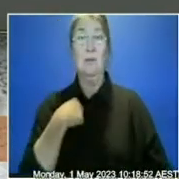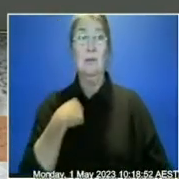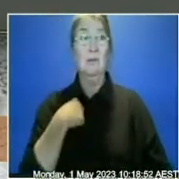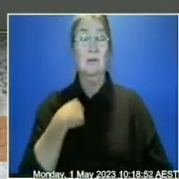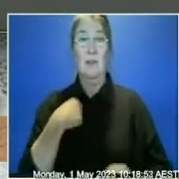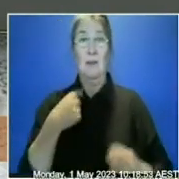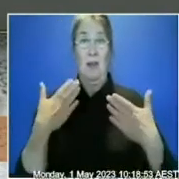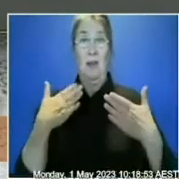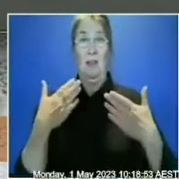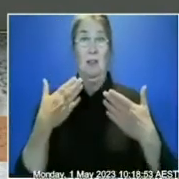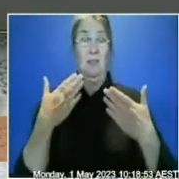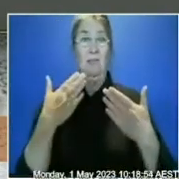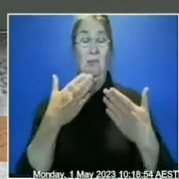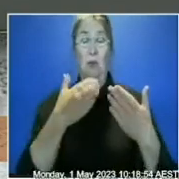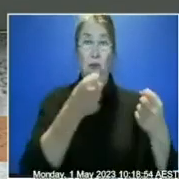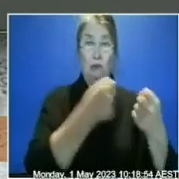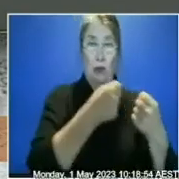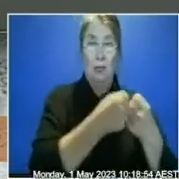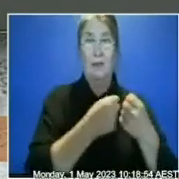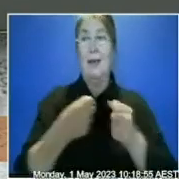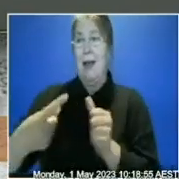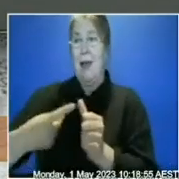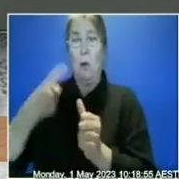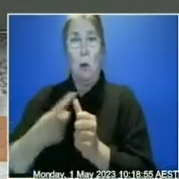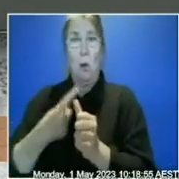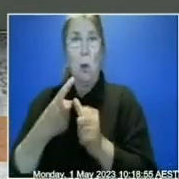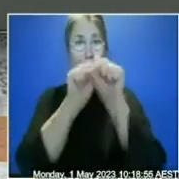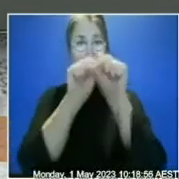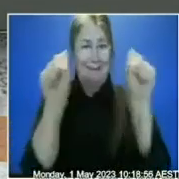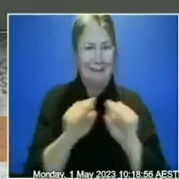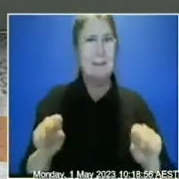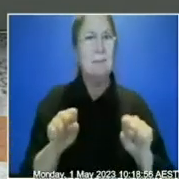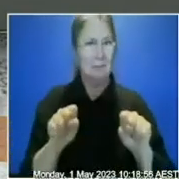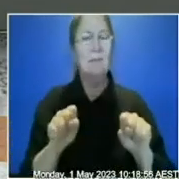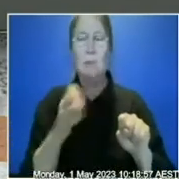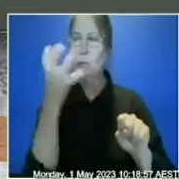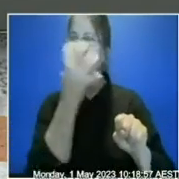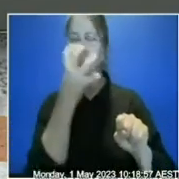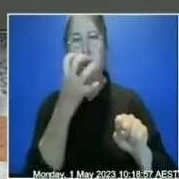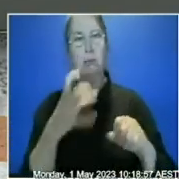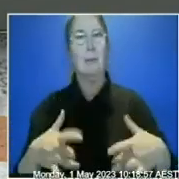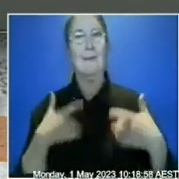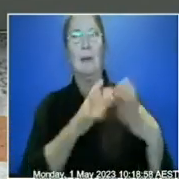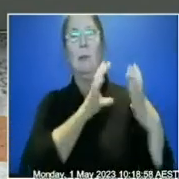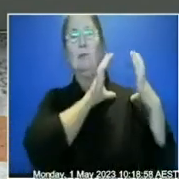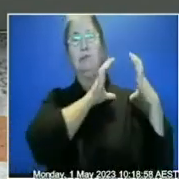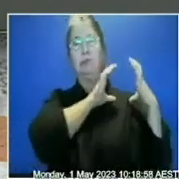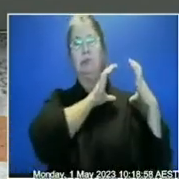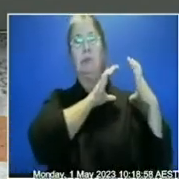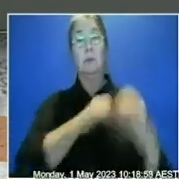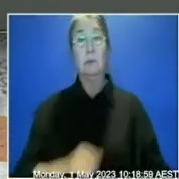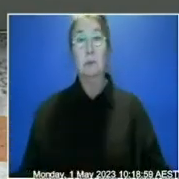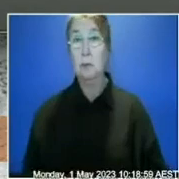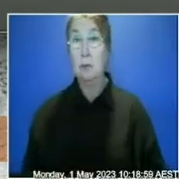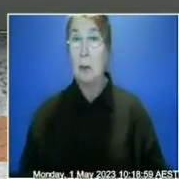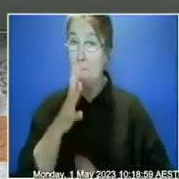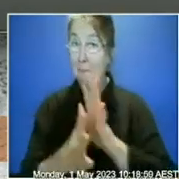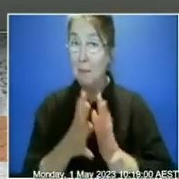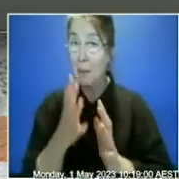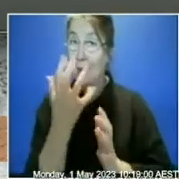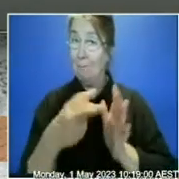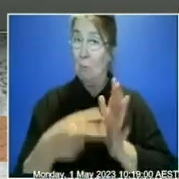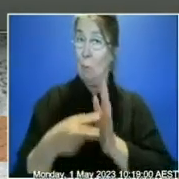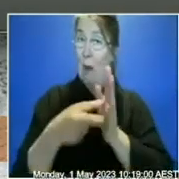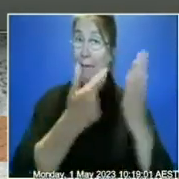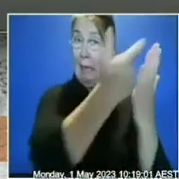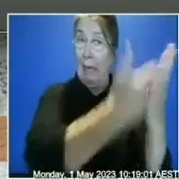I believe there are waiting lists for those services. This might be too much detail for you, and I'm not sure, Ms. Williams, whether it's something you may like